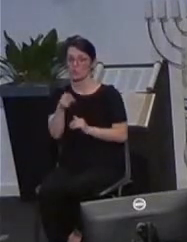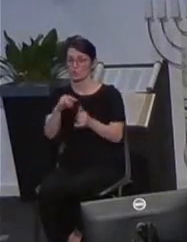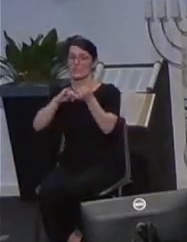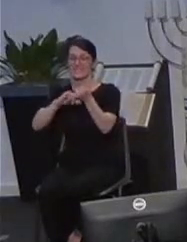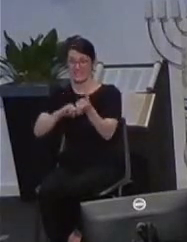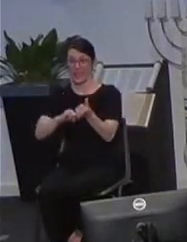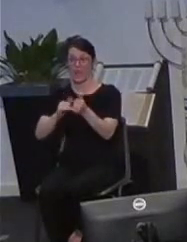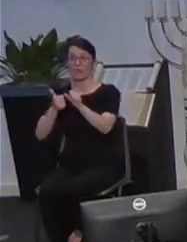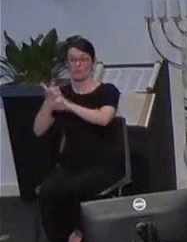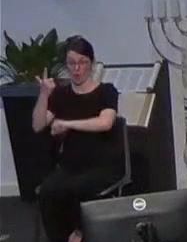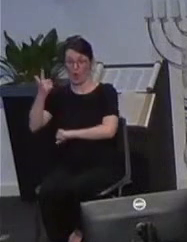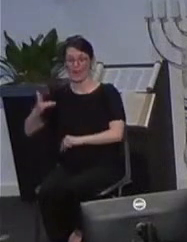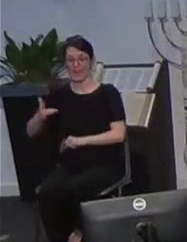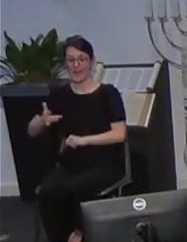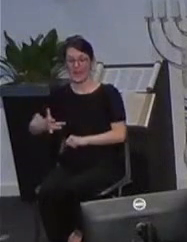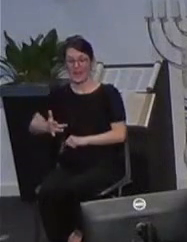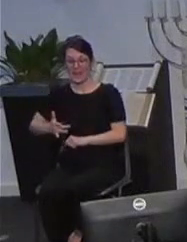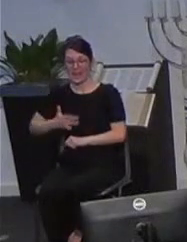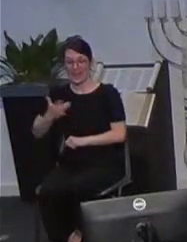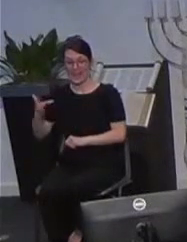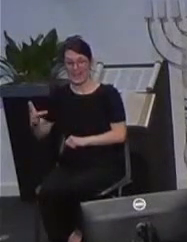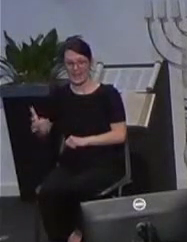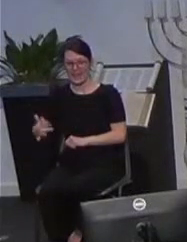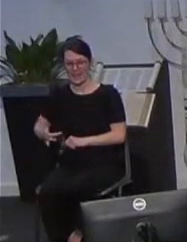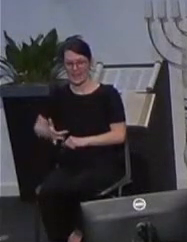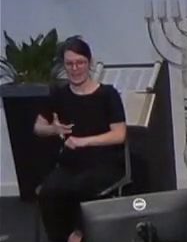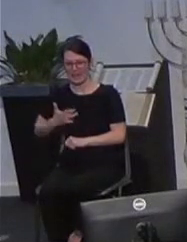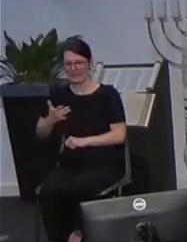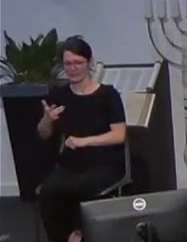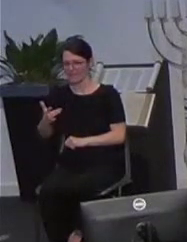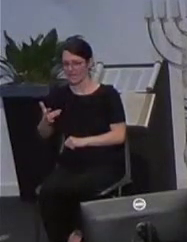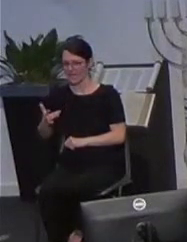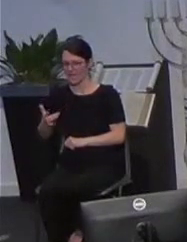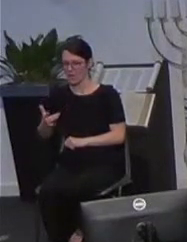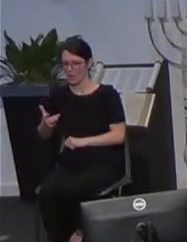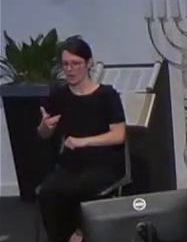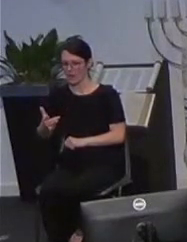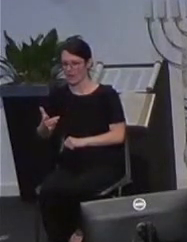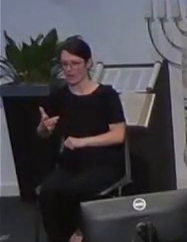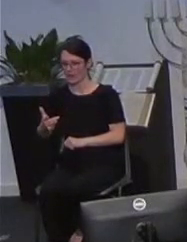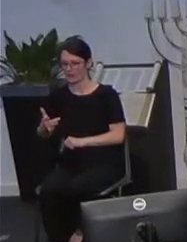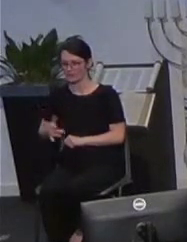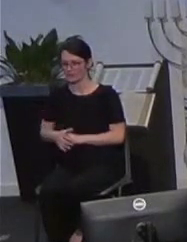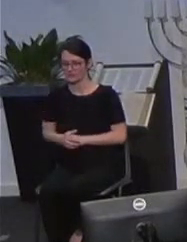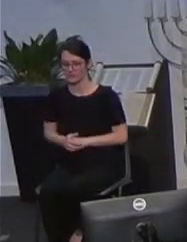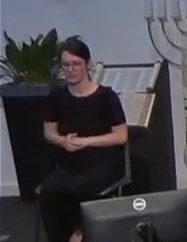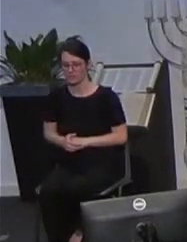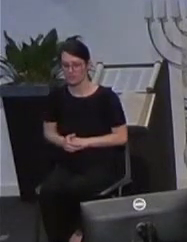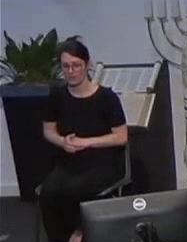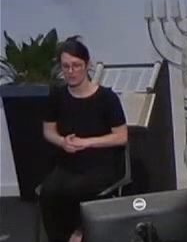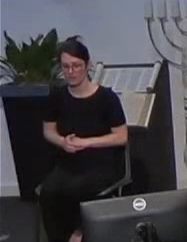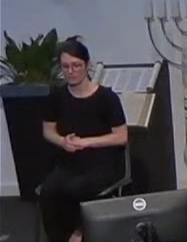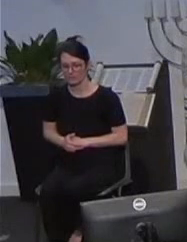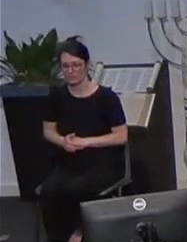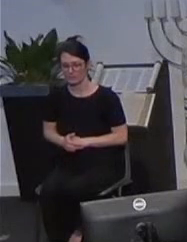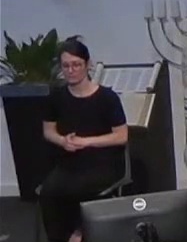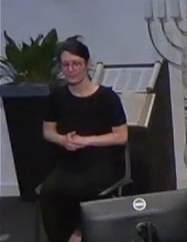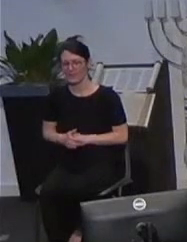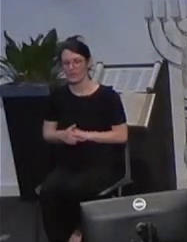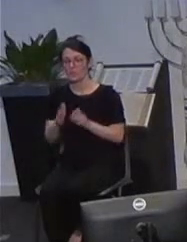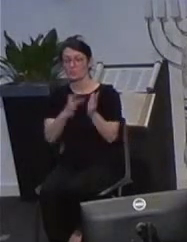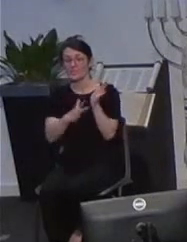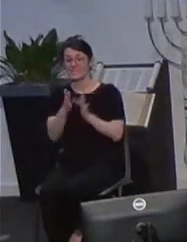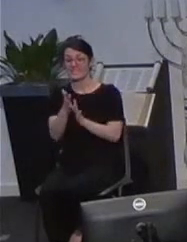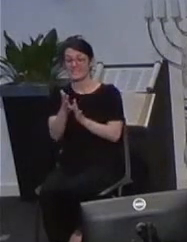replied, blessed are you, Simon. And then he gave him a new name. He said, I tell you that you are Peter, you are